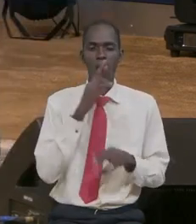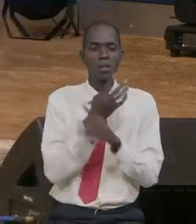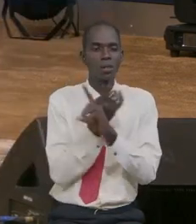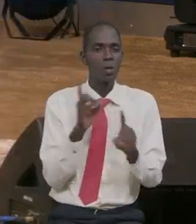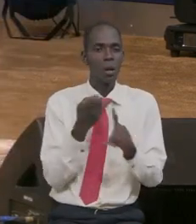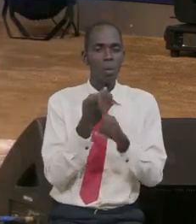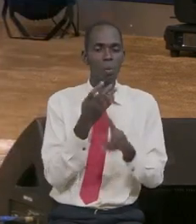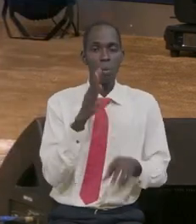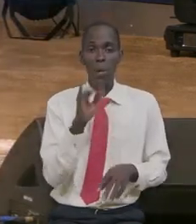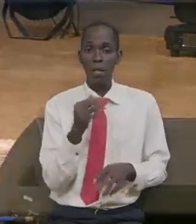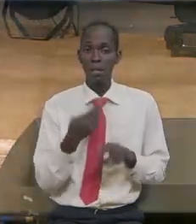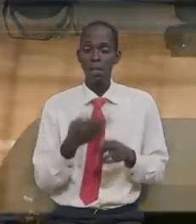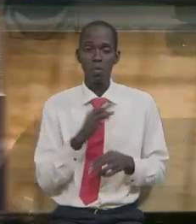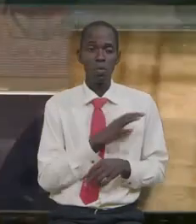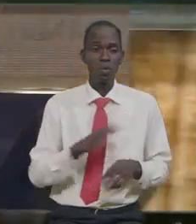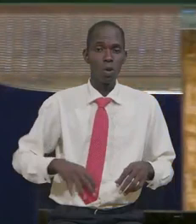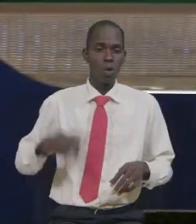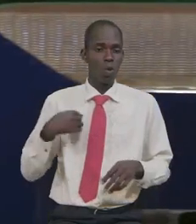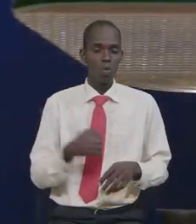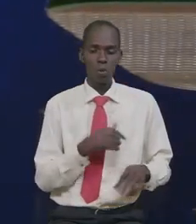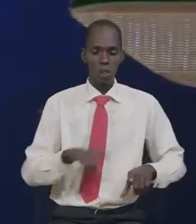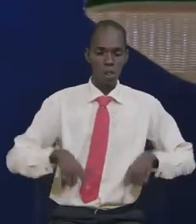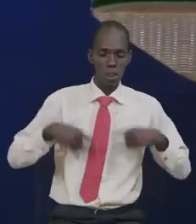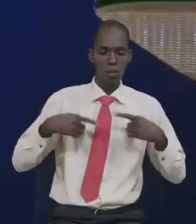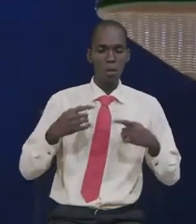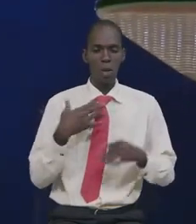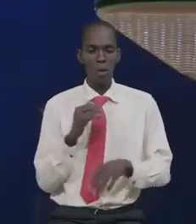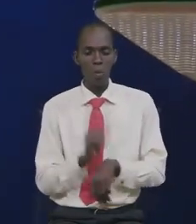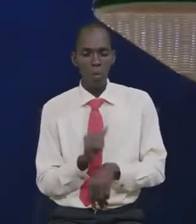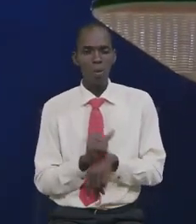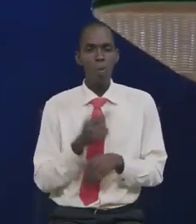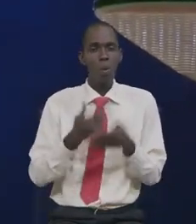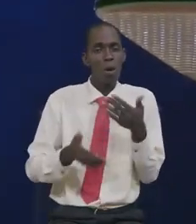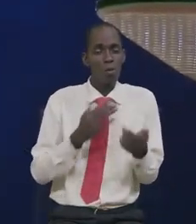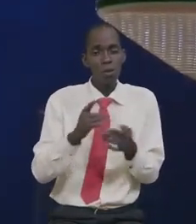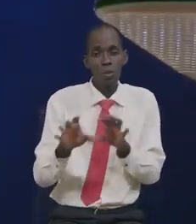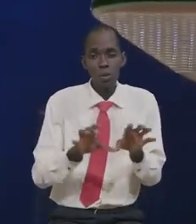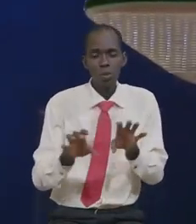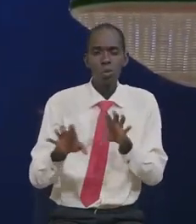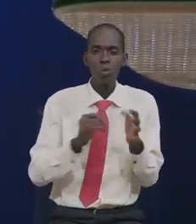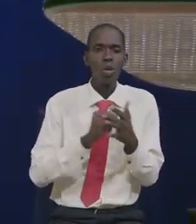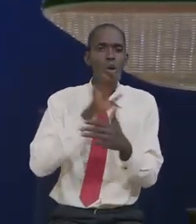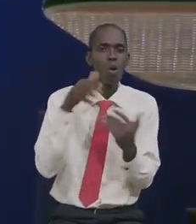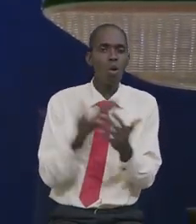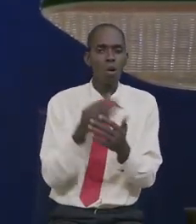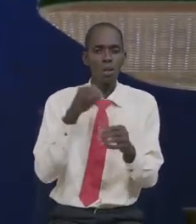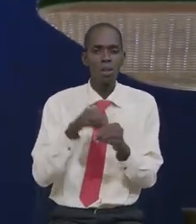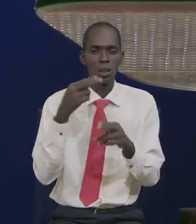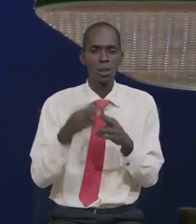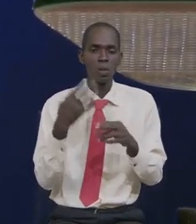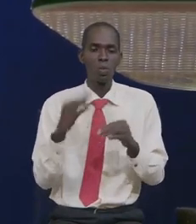and walk, whatever ye do, do all in the name of Christ, because now we're committed to that